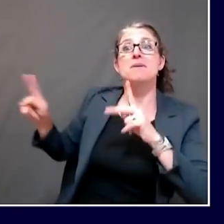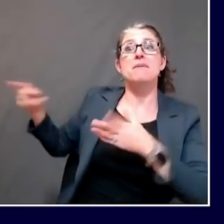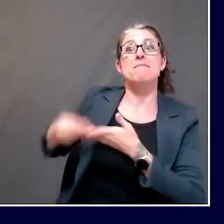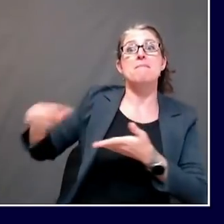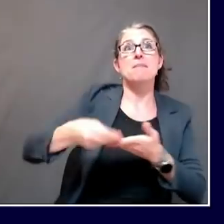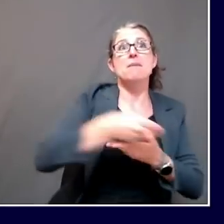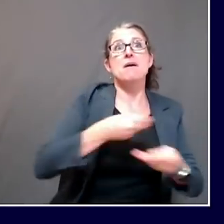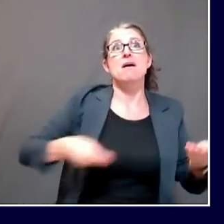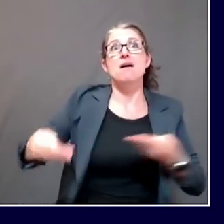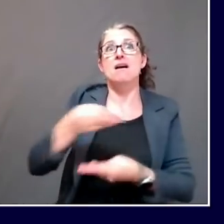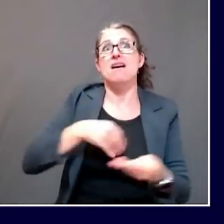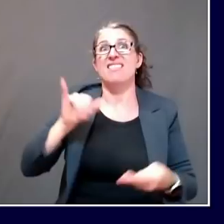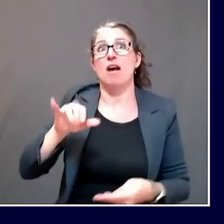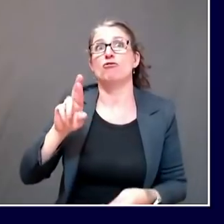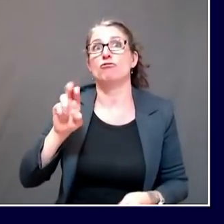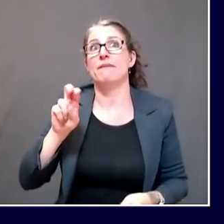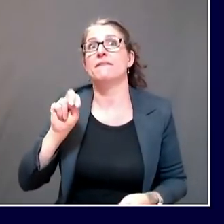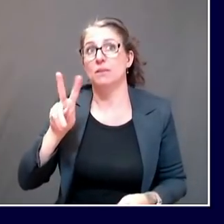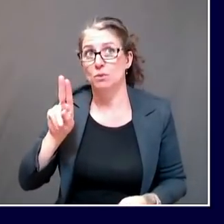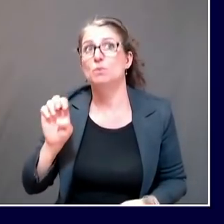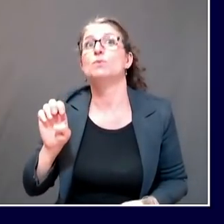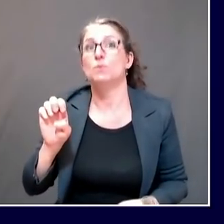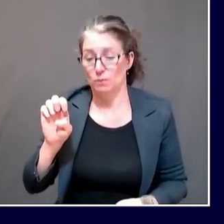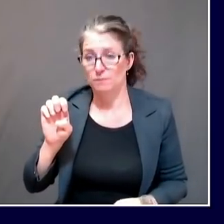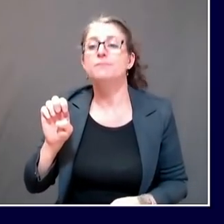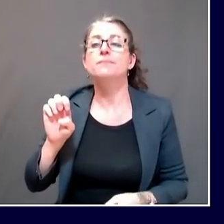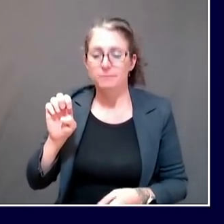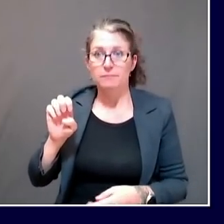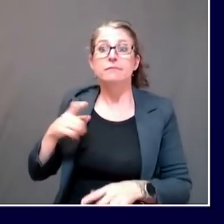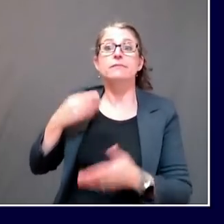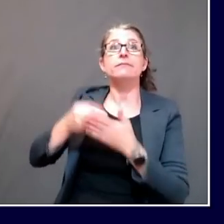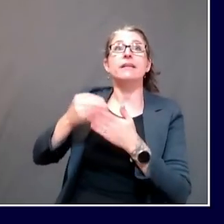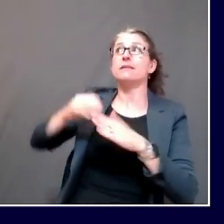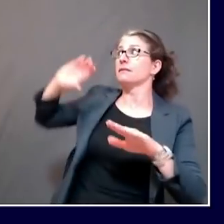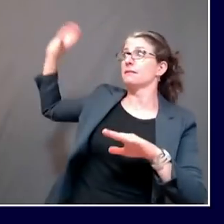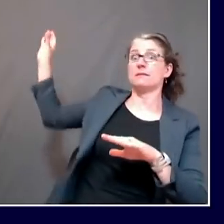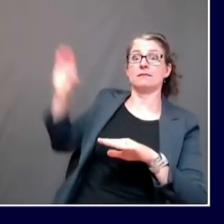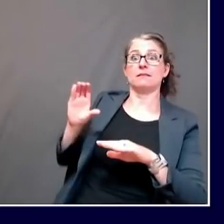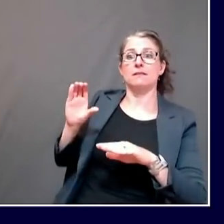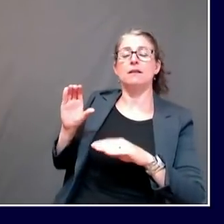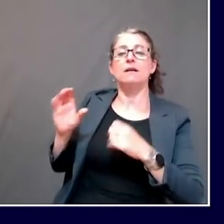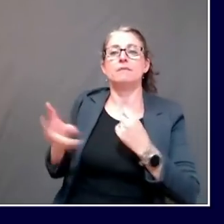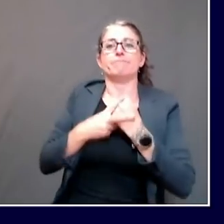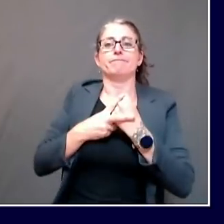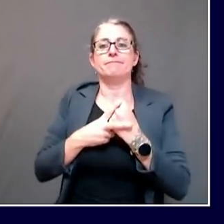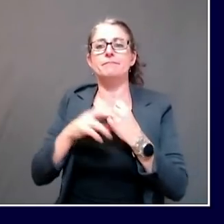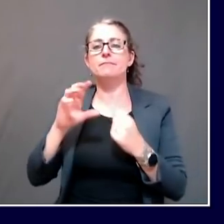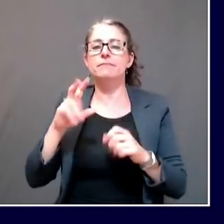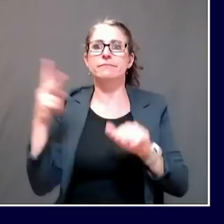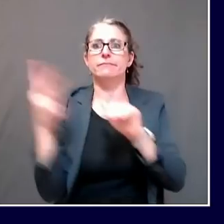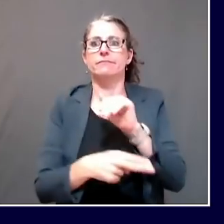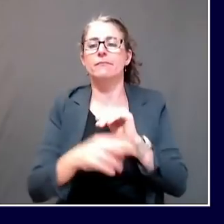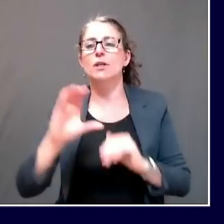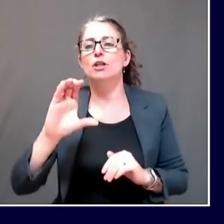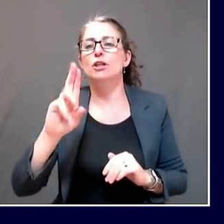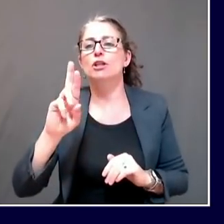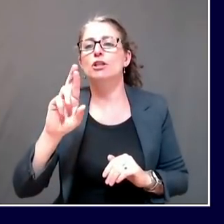to the state budget will maintain budget stability for fiscal year 21, which ends next